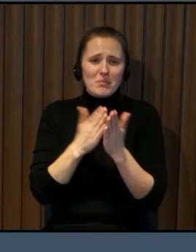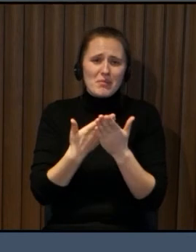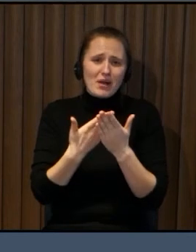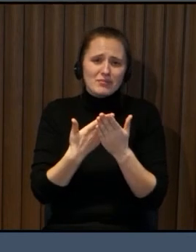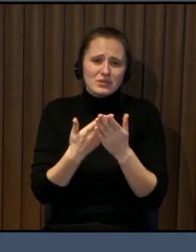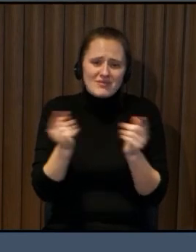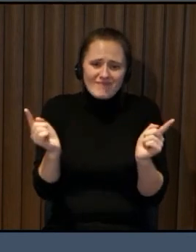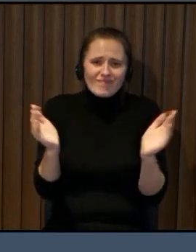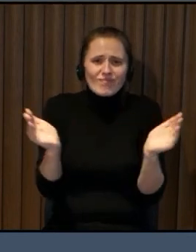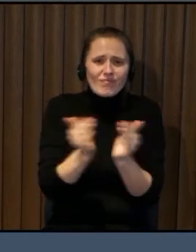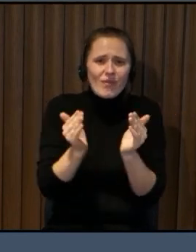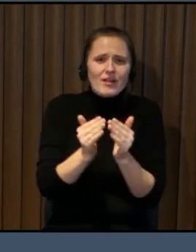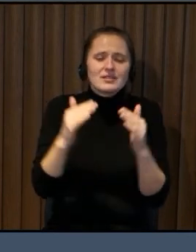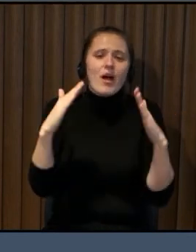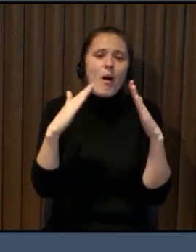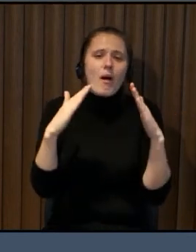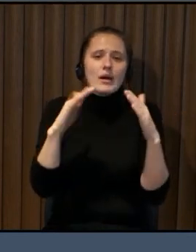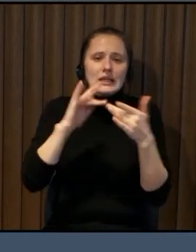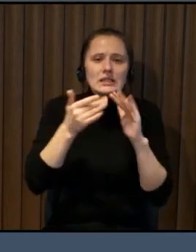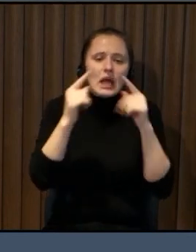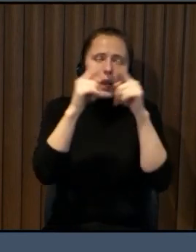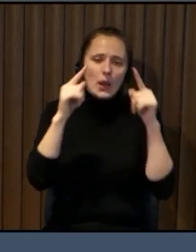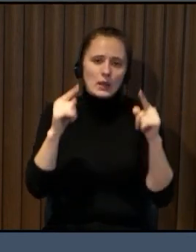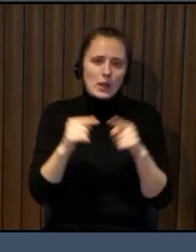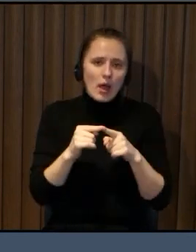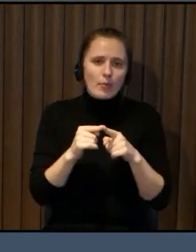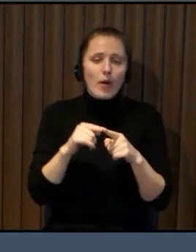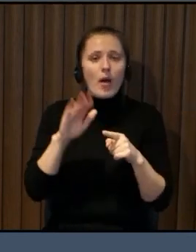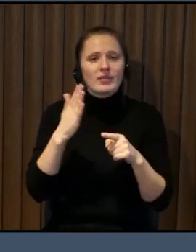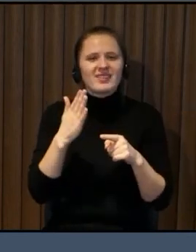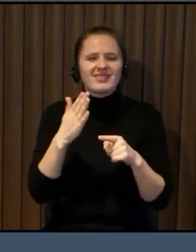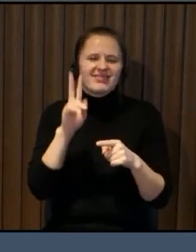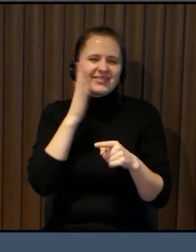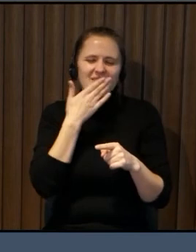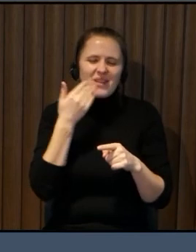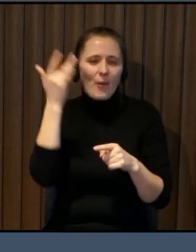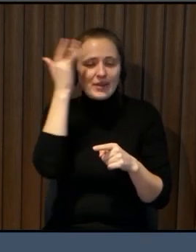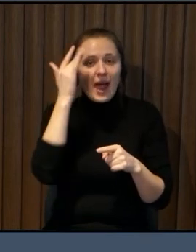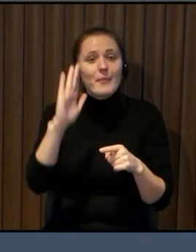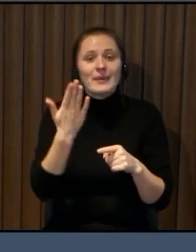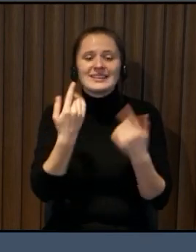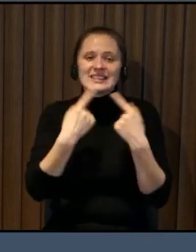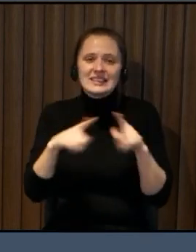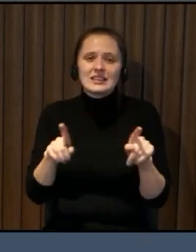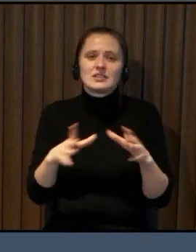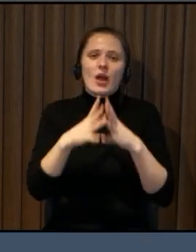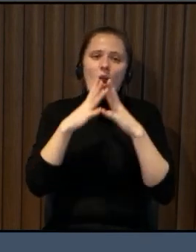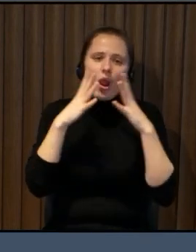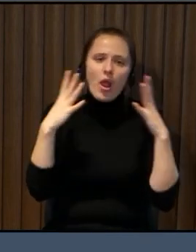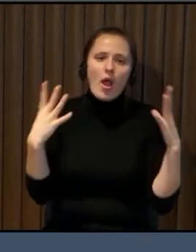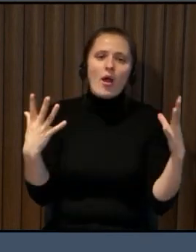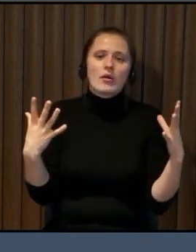of course, have a very, very small homepage, there's nothing to sort. But if it's